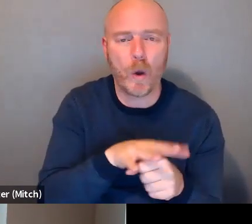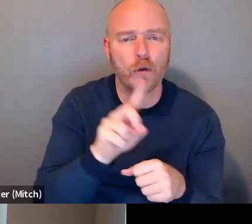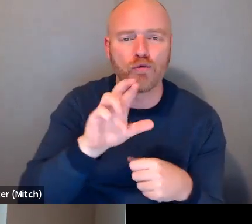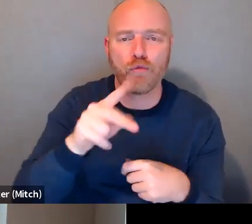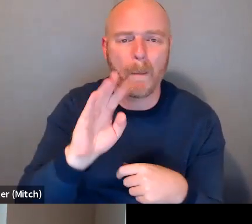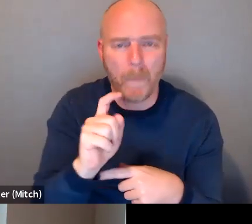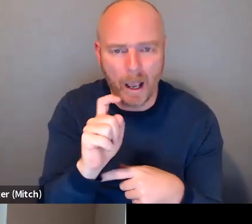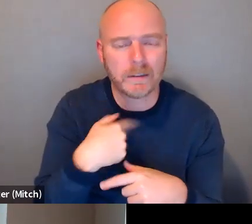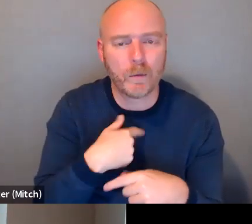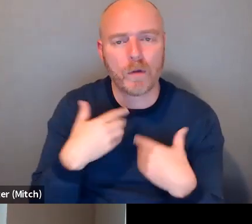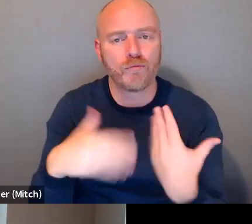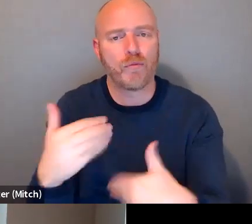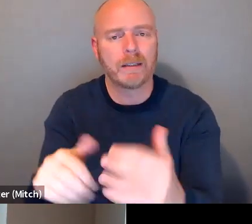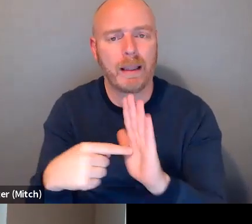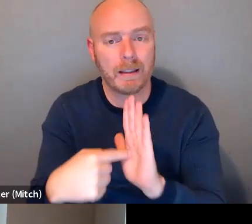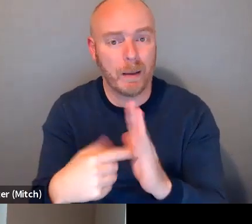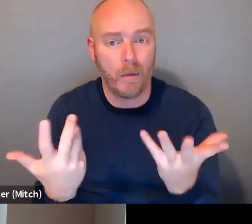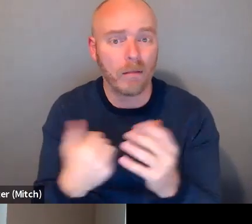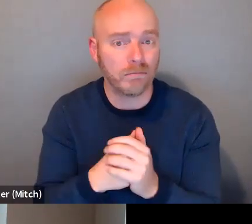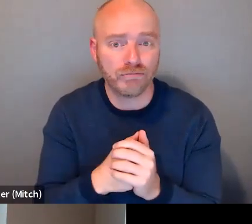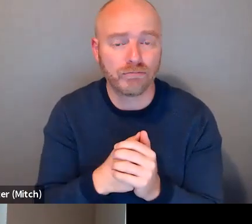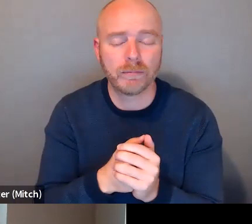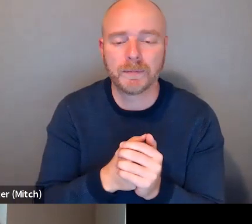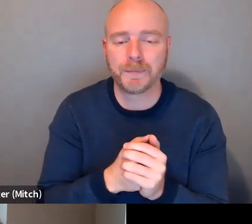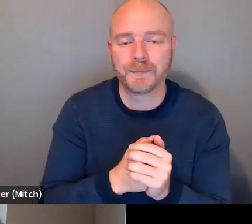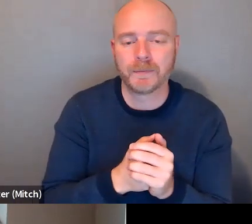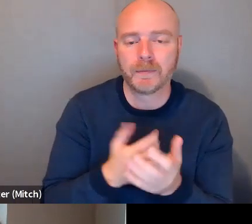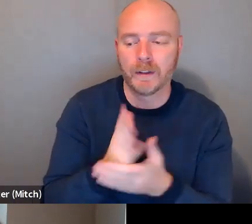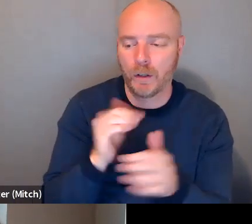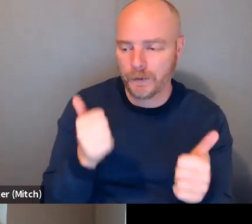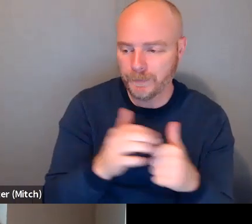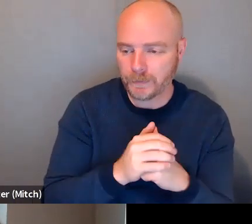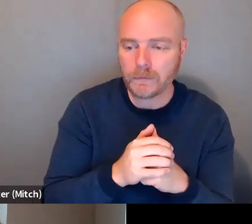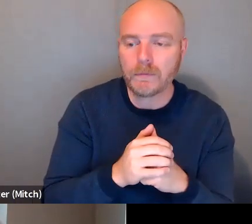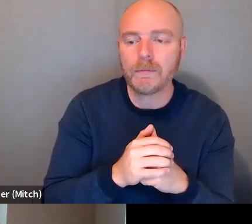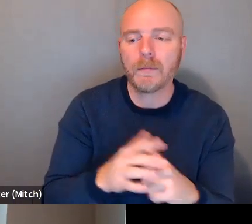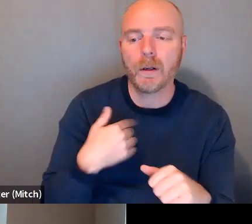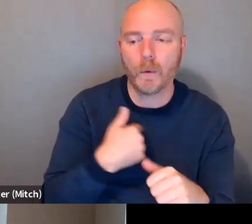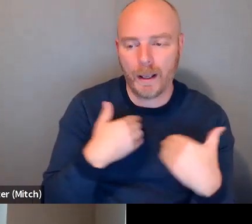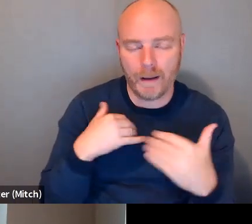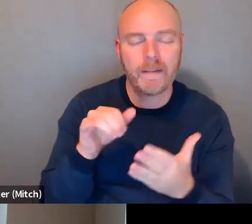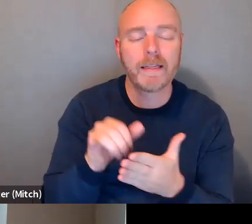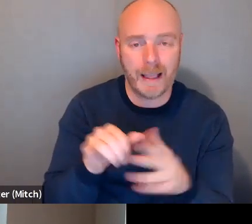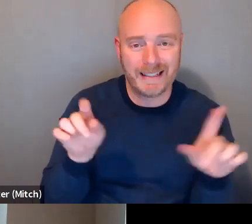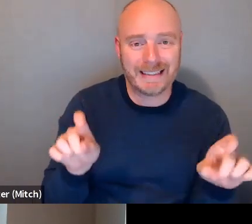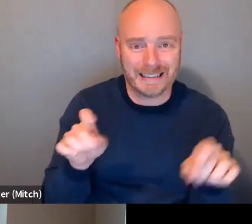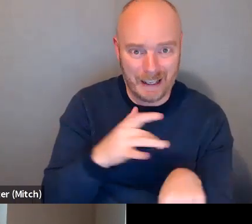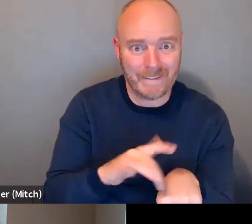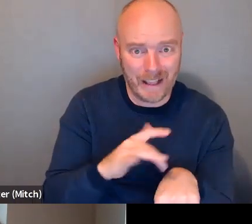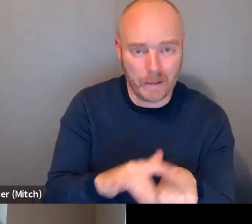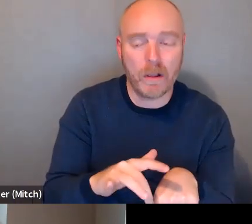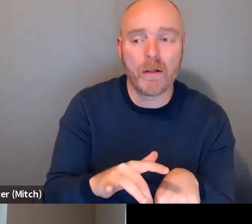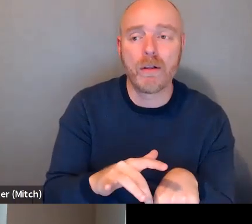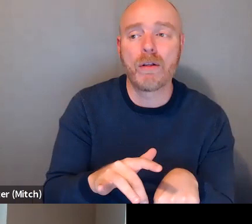box and we'll process the sample. All right, great. Yeah, we have that testing available at